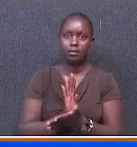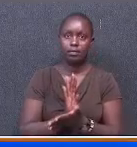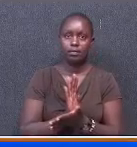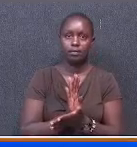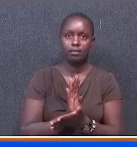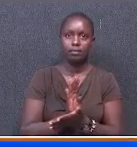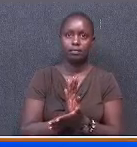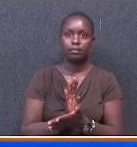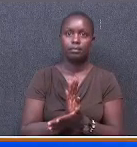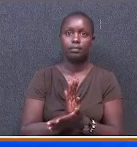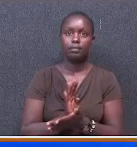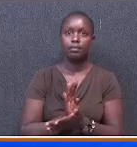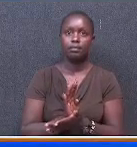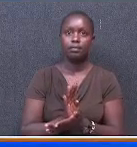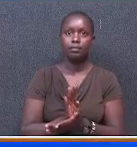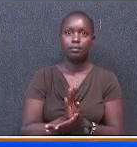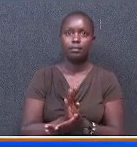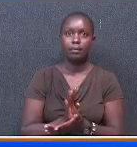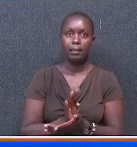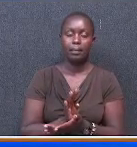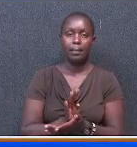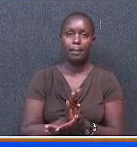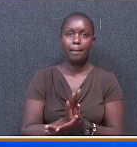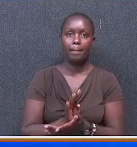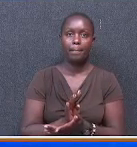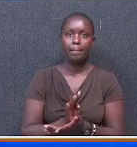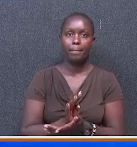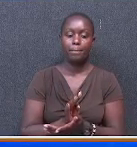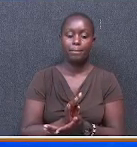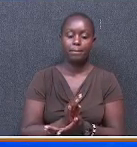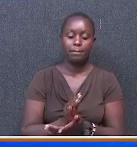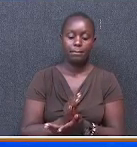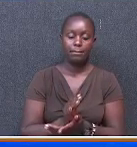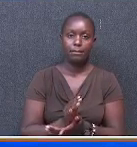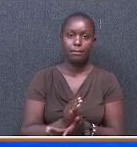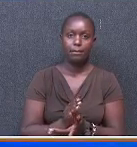Now back to some bad news of